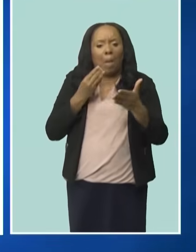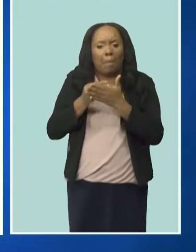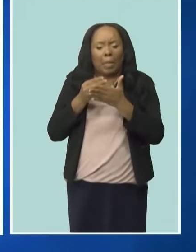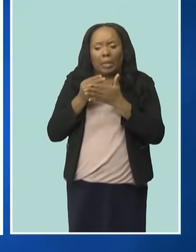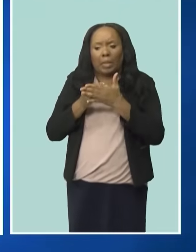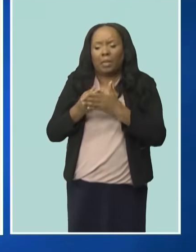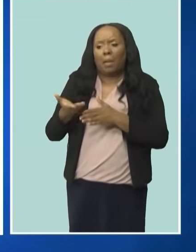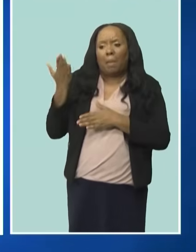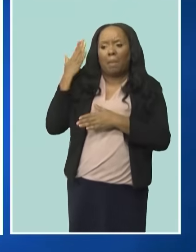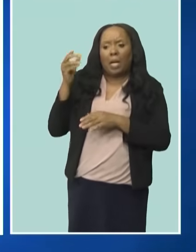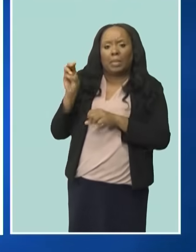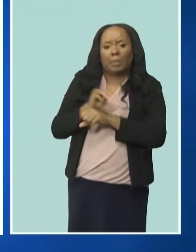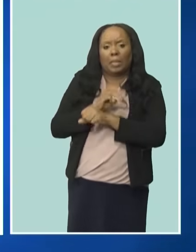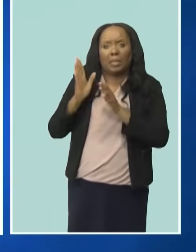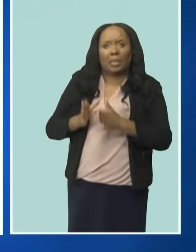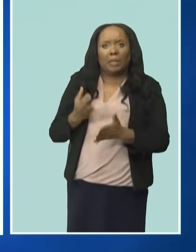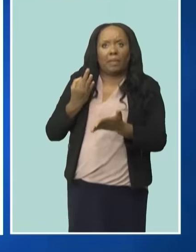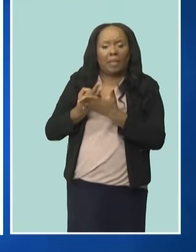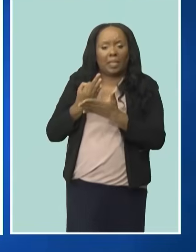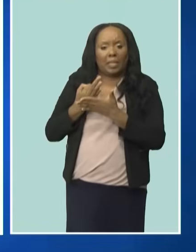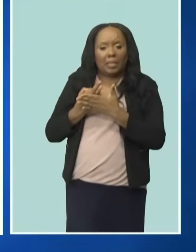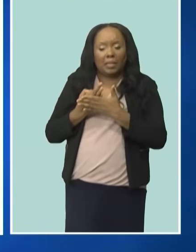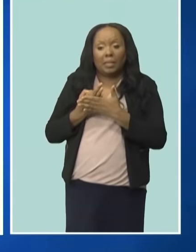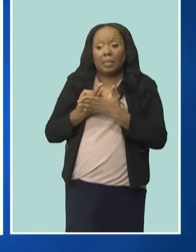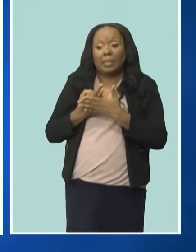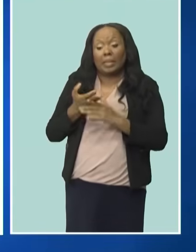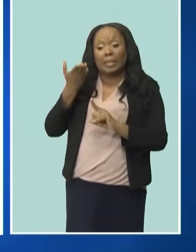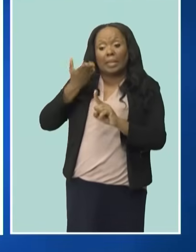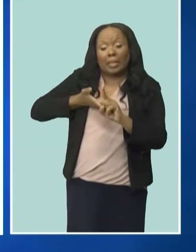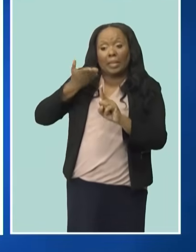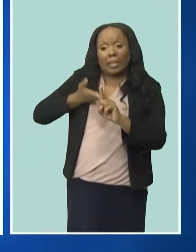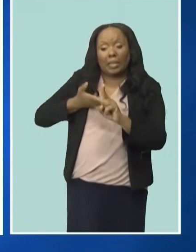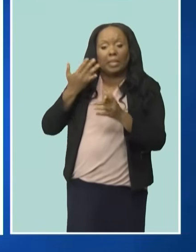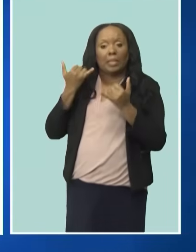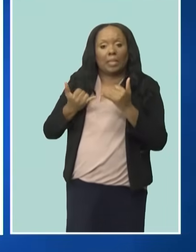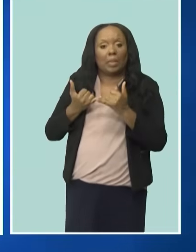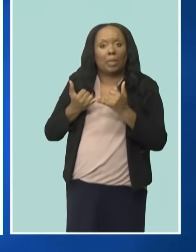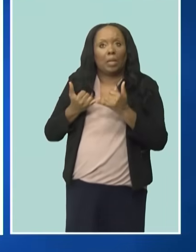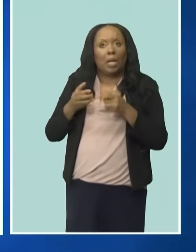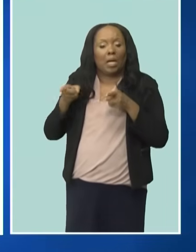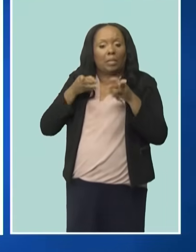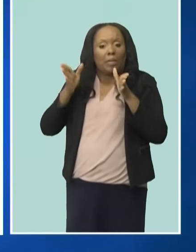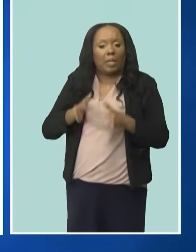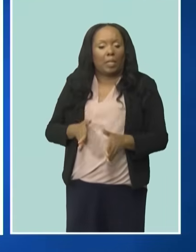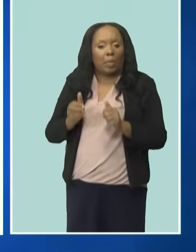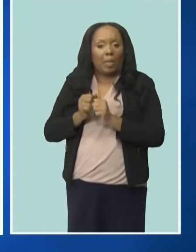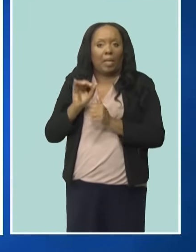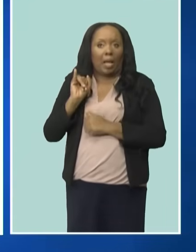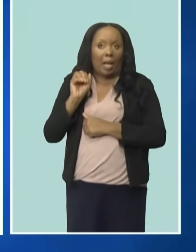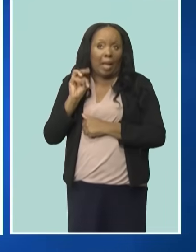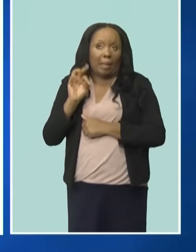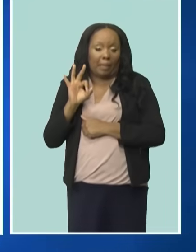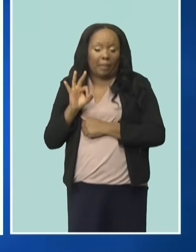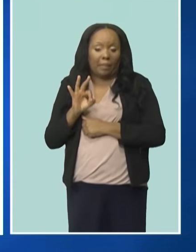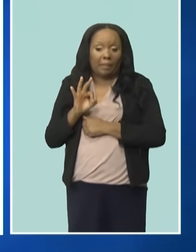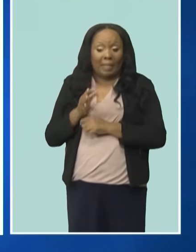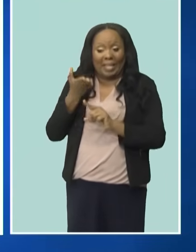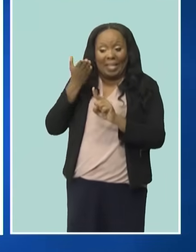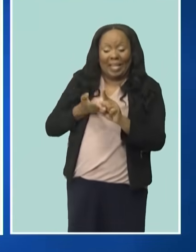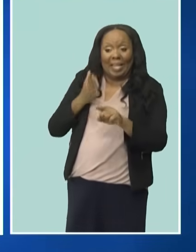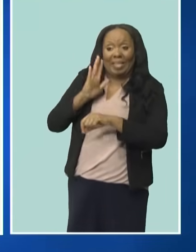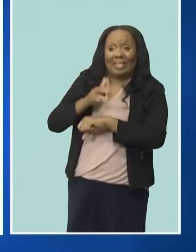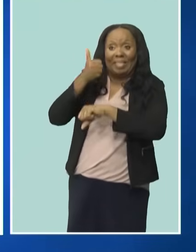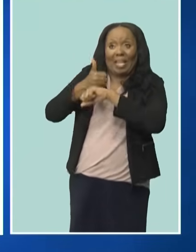Minister of Finance, he has now gone on to become a deputy managing director at the IMF. He had put that into